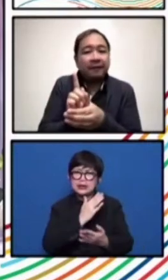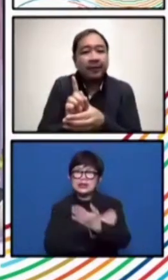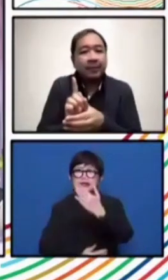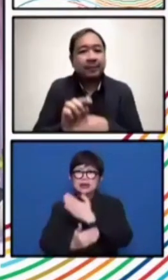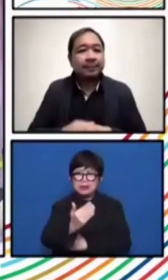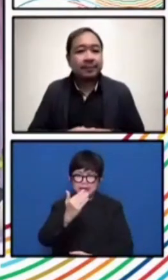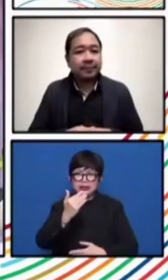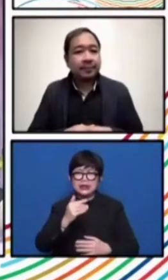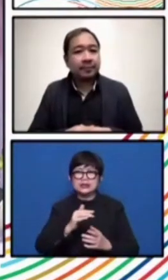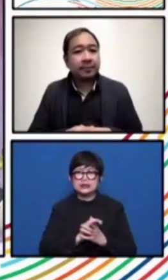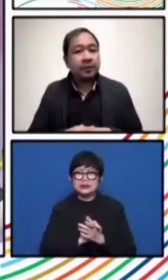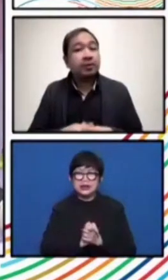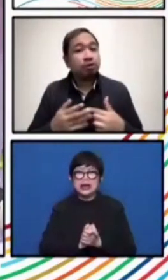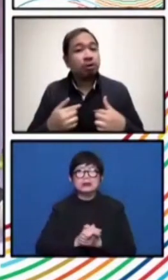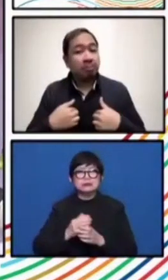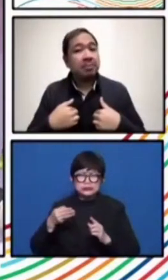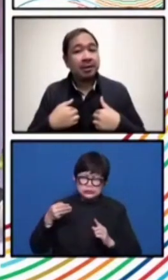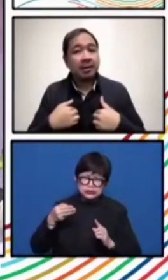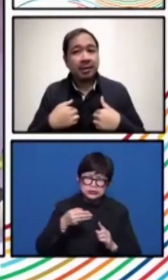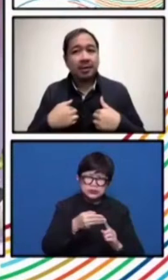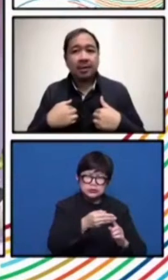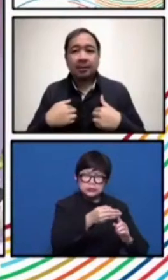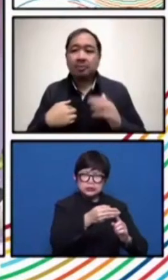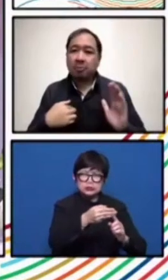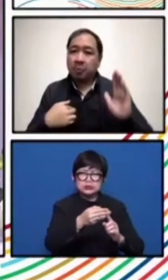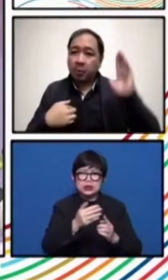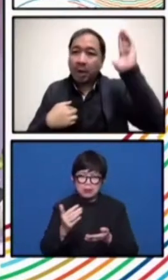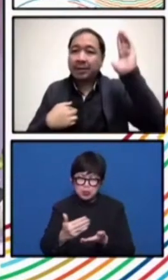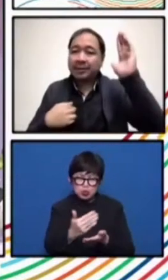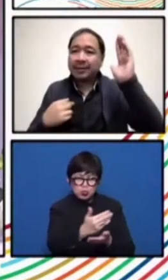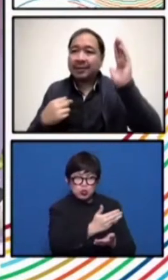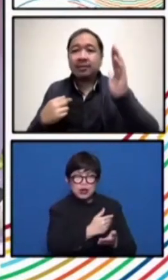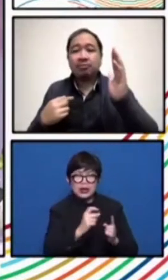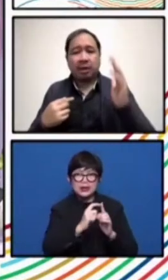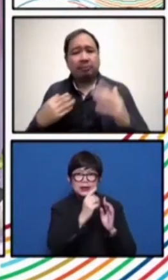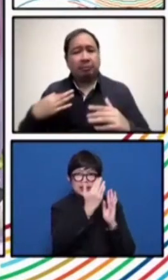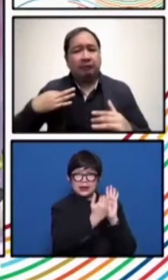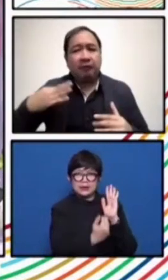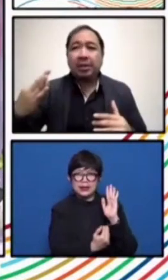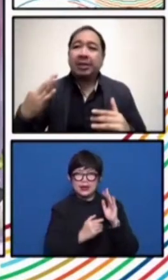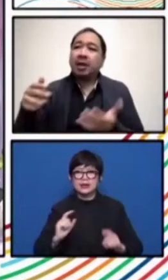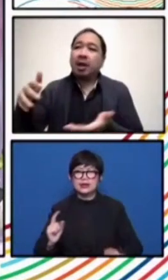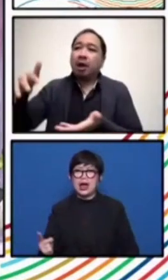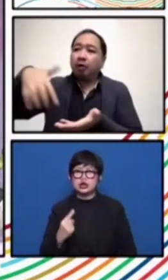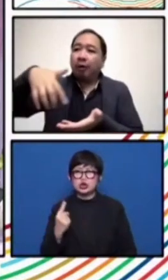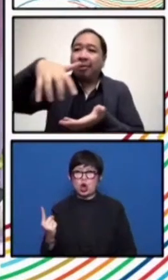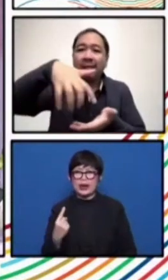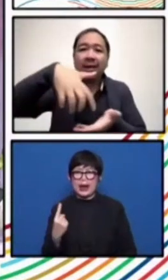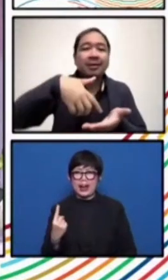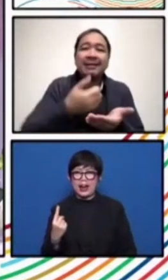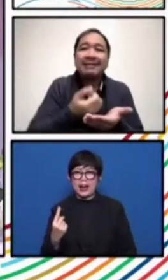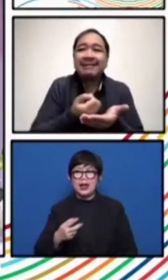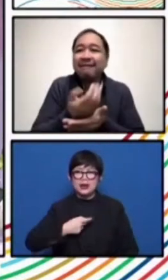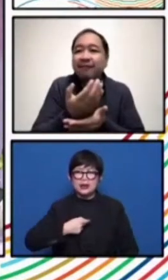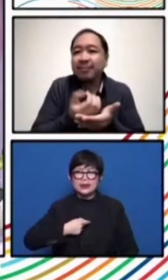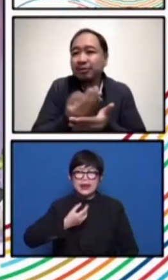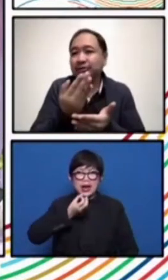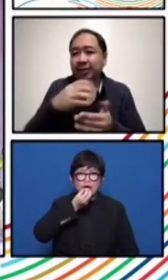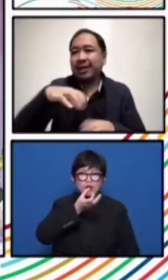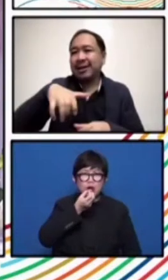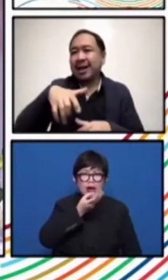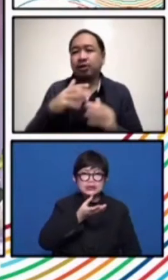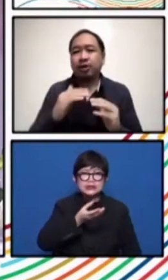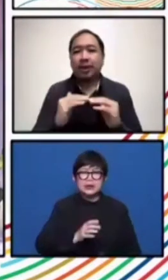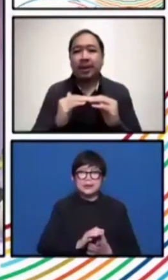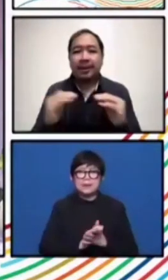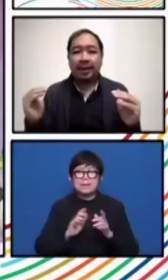included in data collection systems at National level we advocate for the use of tools like what